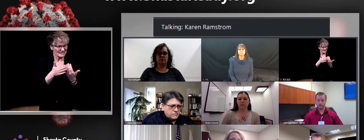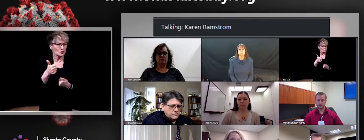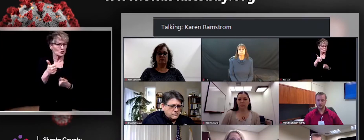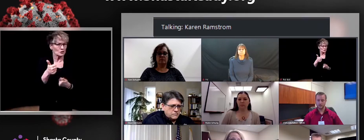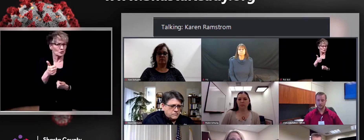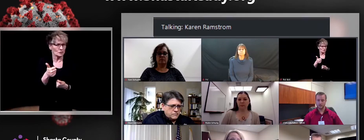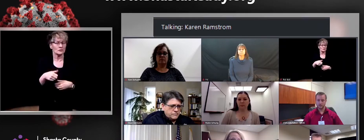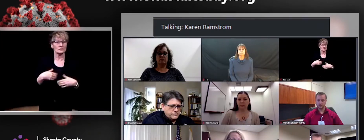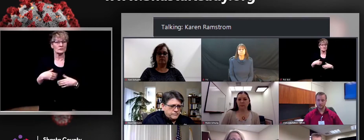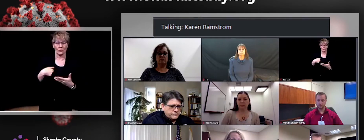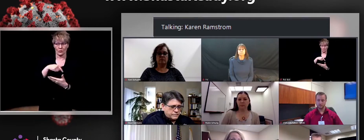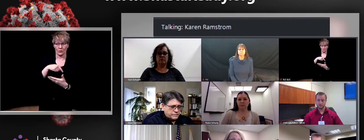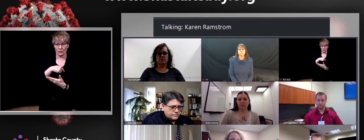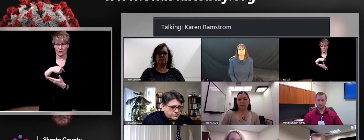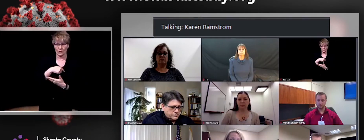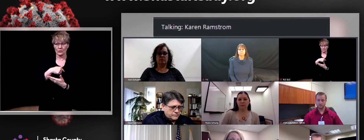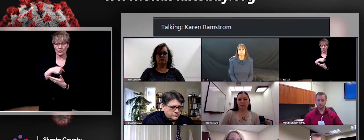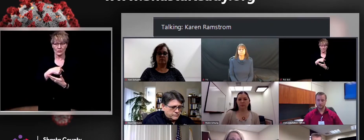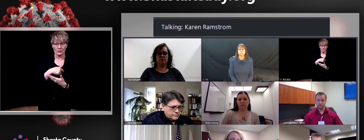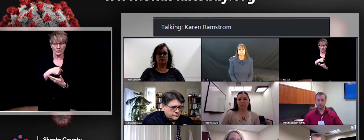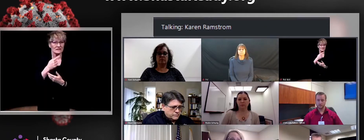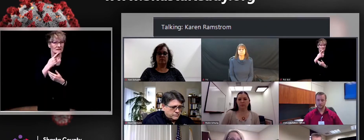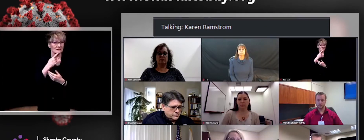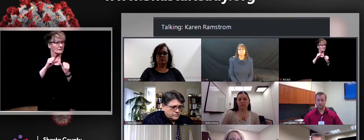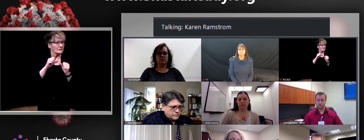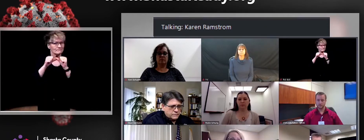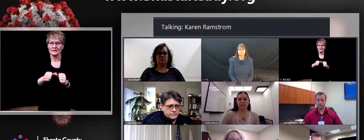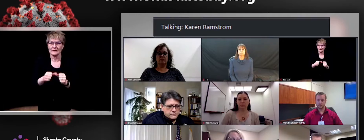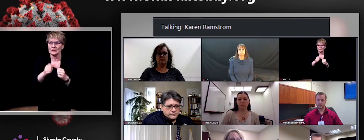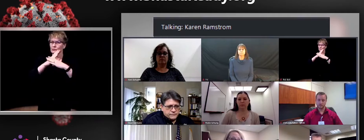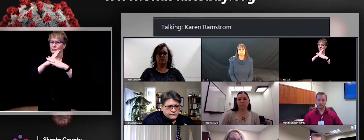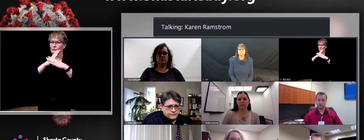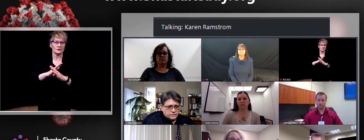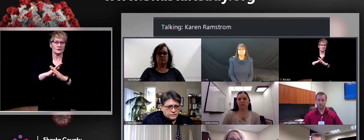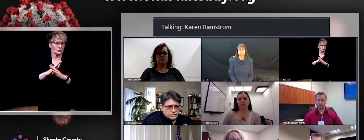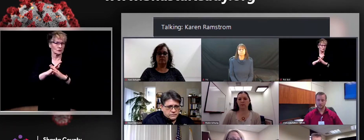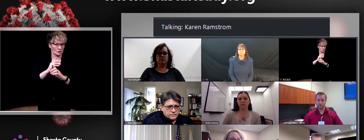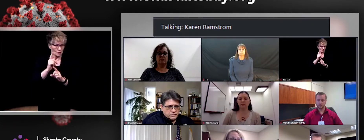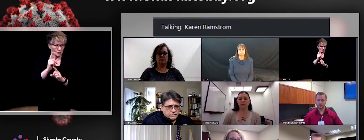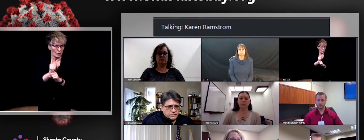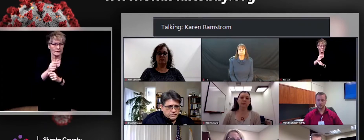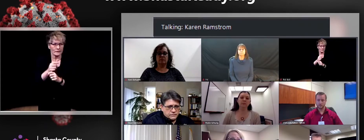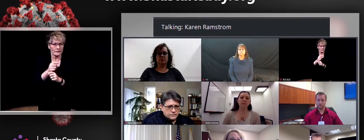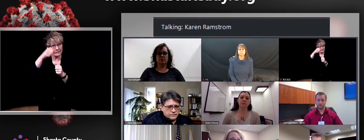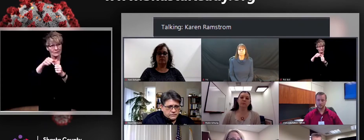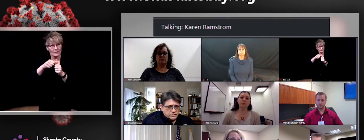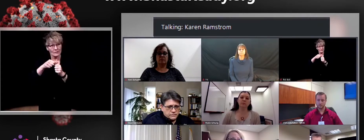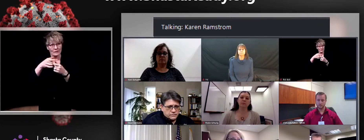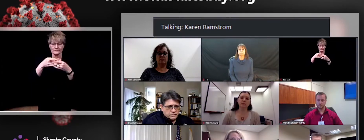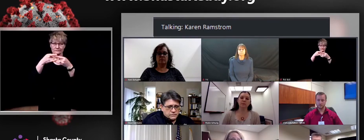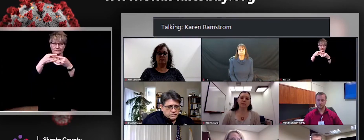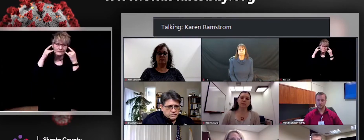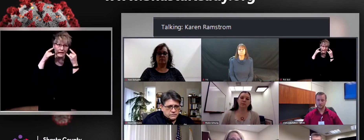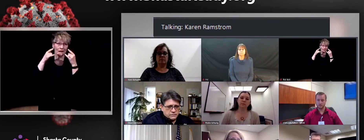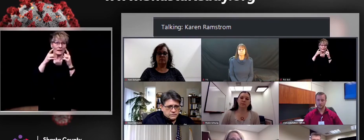make sure that you're continuing with the prevention strategies that Robin spoke about shortly, just a little bit ago. We have to make sure that we're